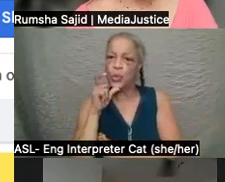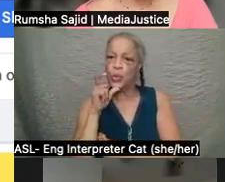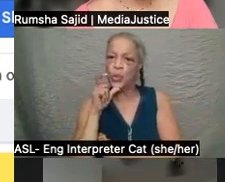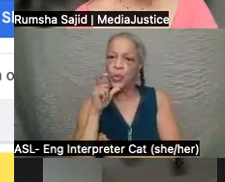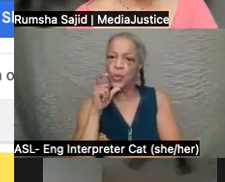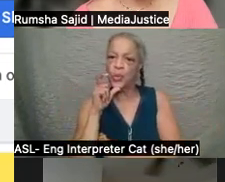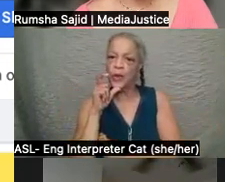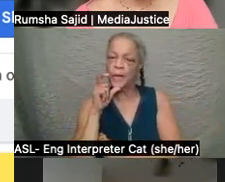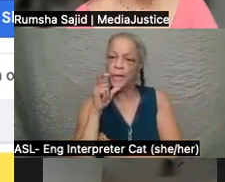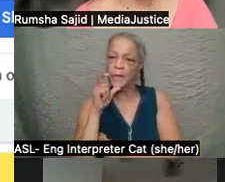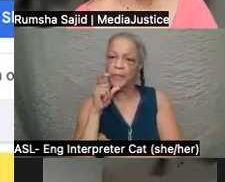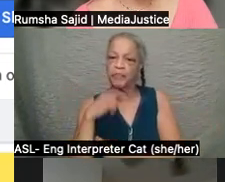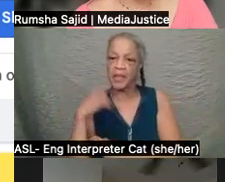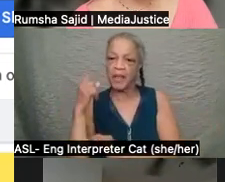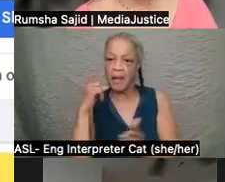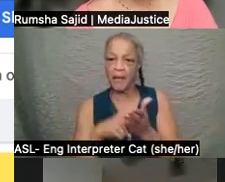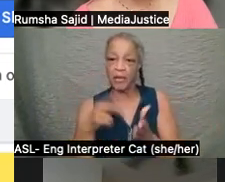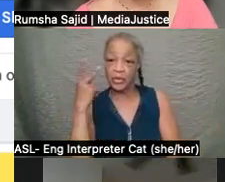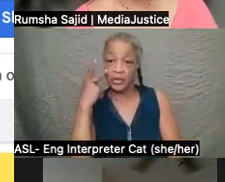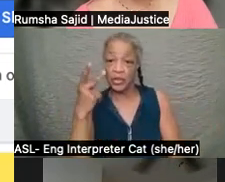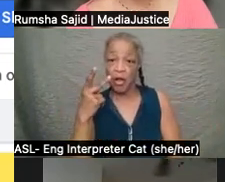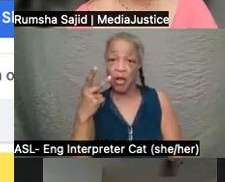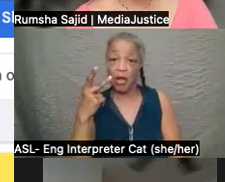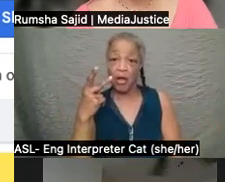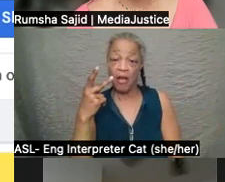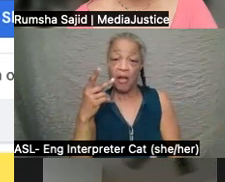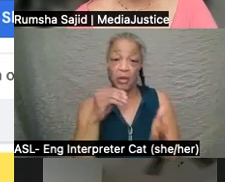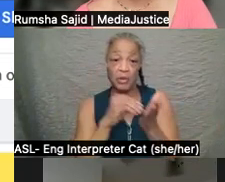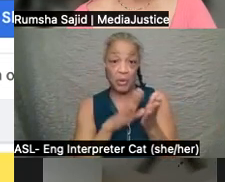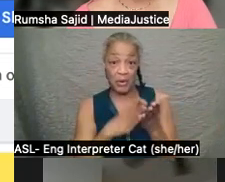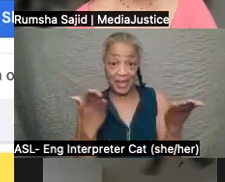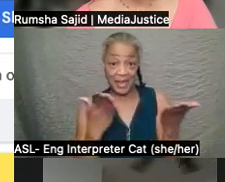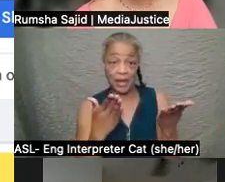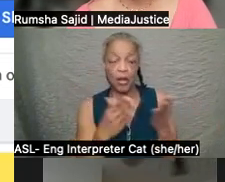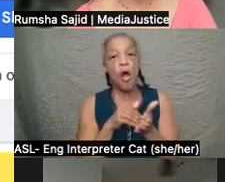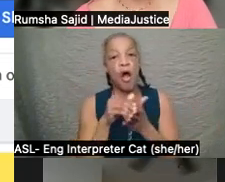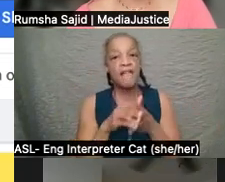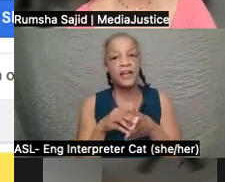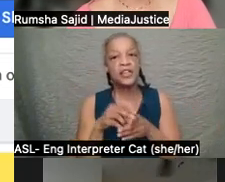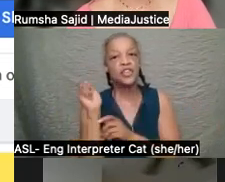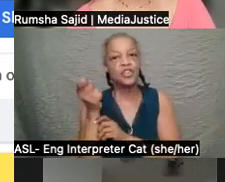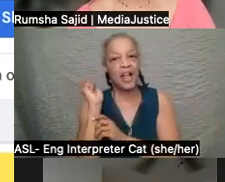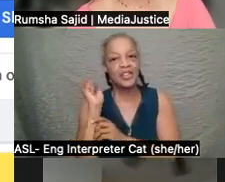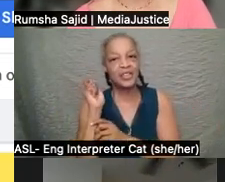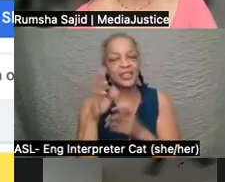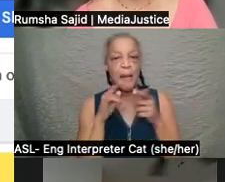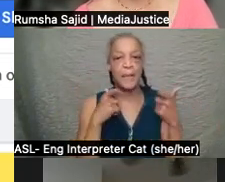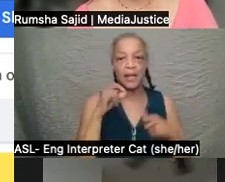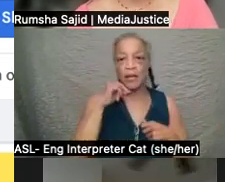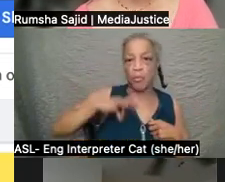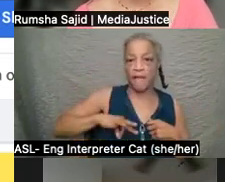I saw this note here that it's often judges and large nonprofits, people who partner